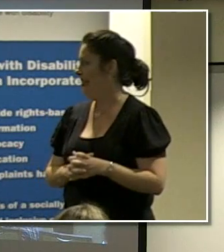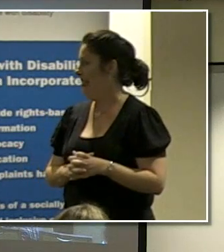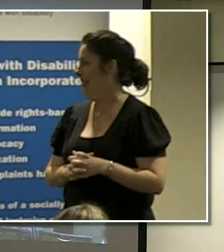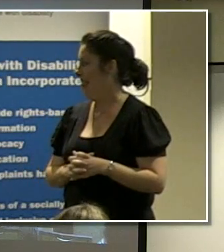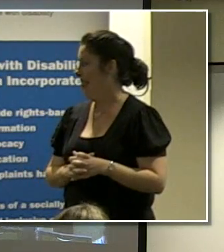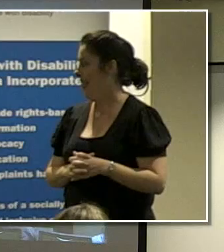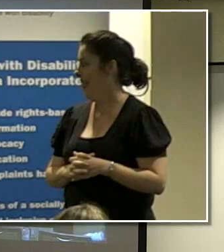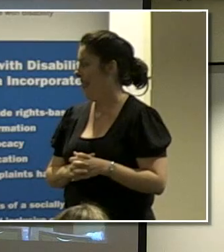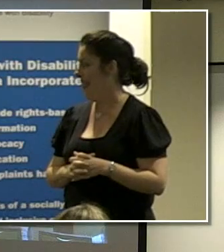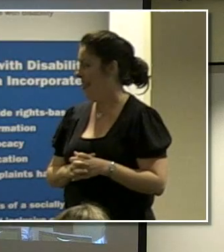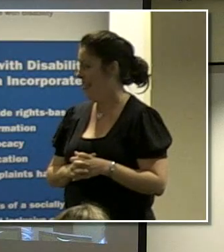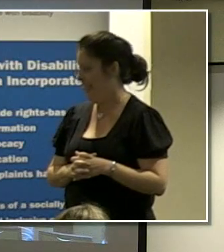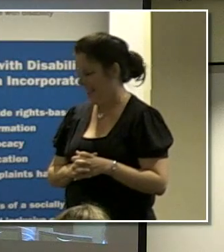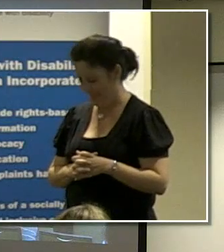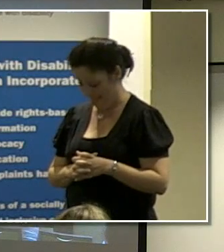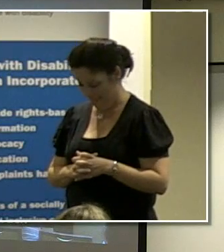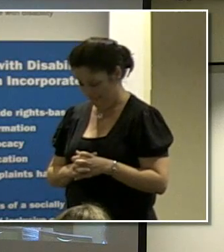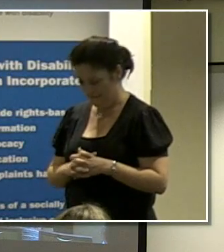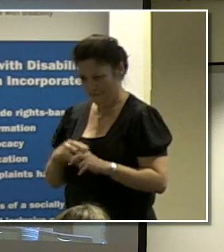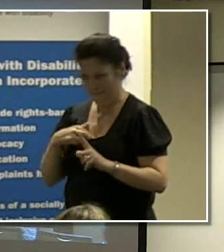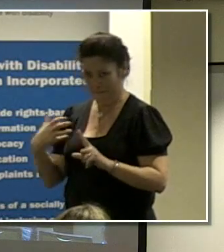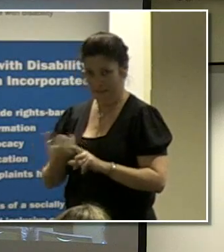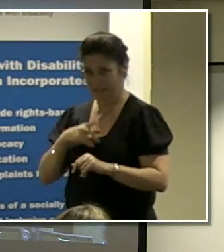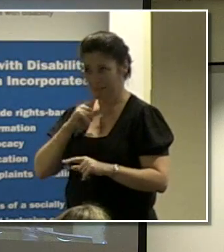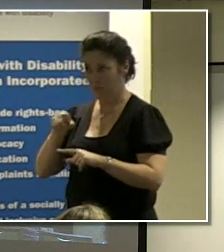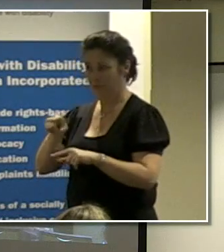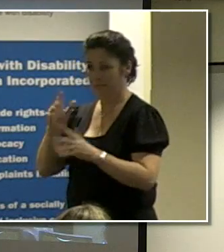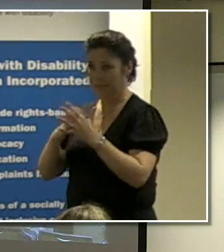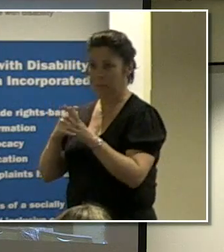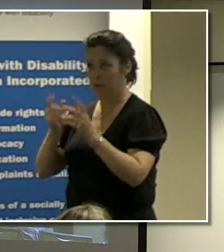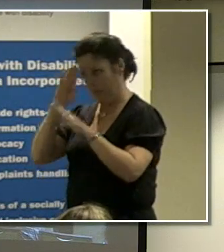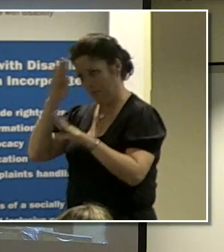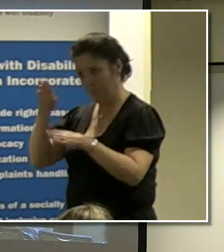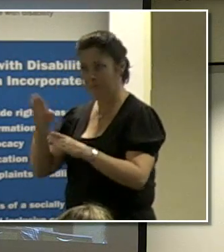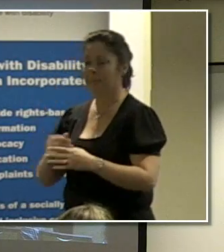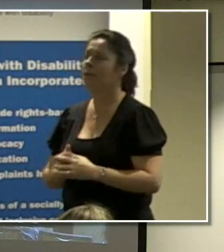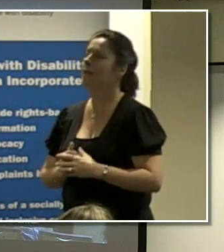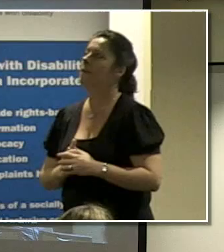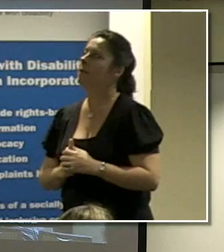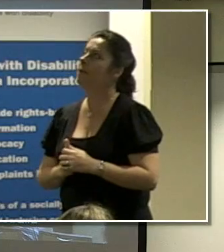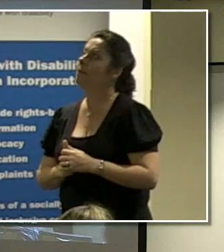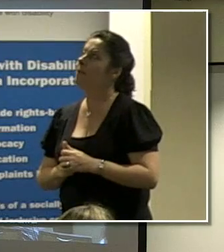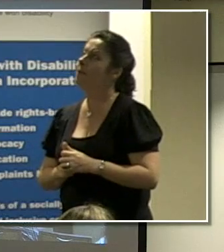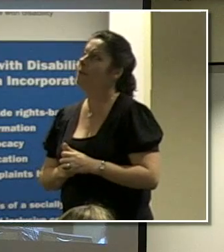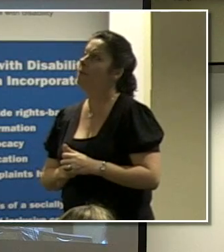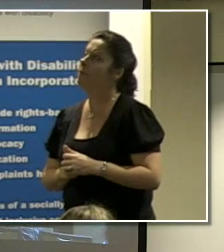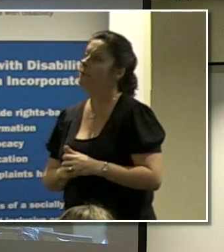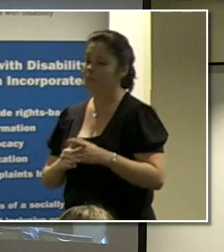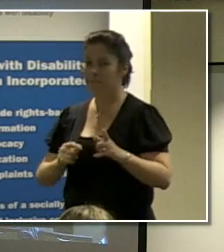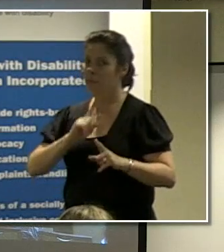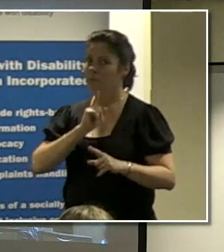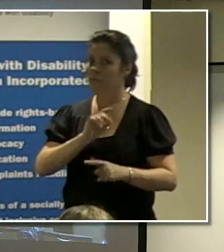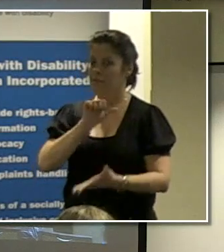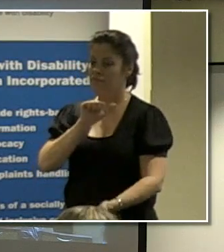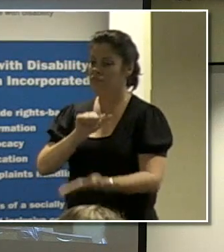upon arriving back if I don't ask the question. At the moment in Western Australia, we are, as you pointed out, in the